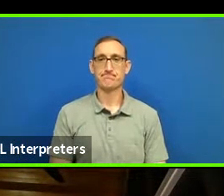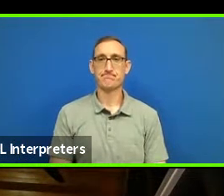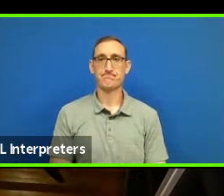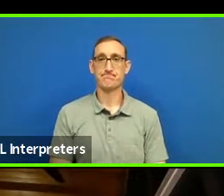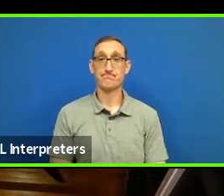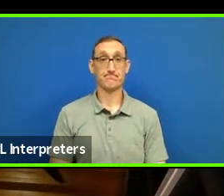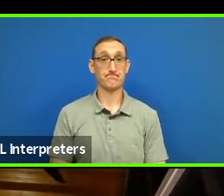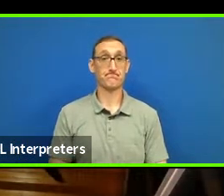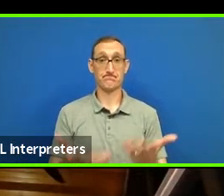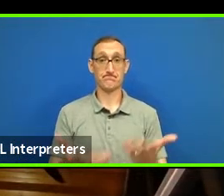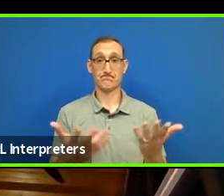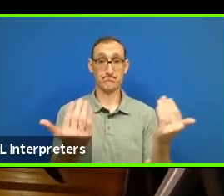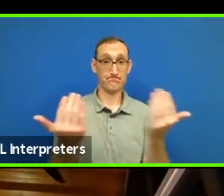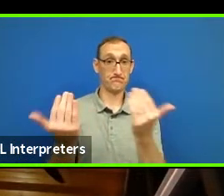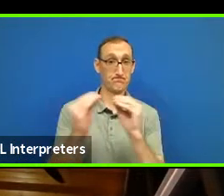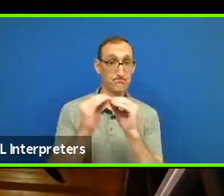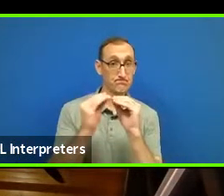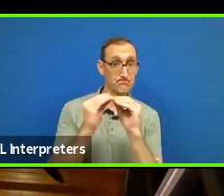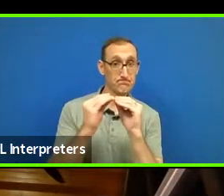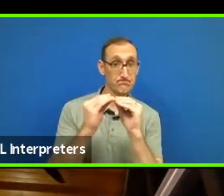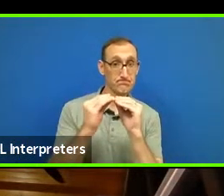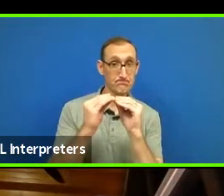Any others?